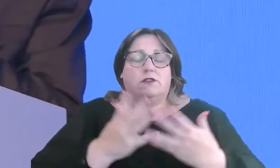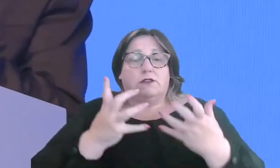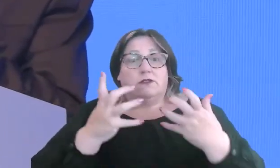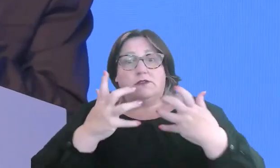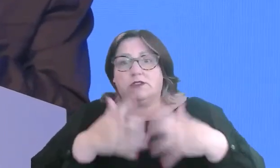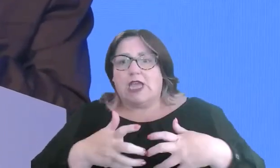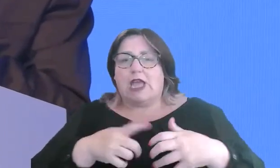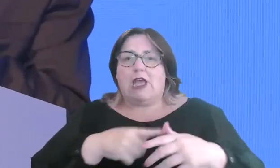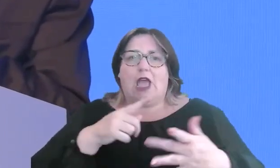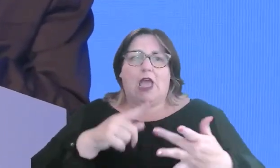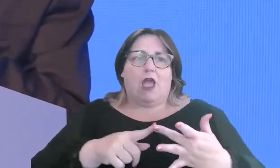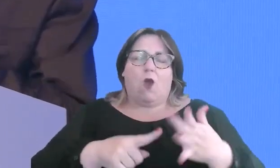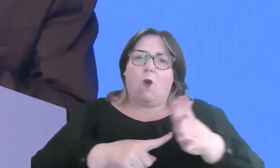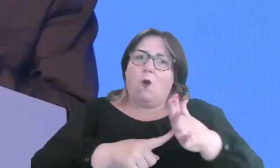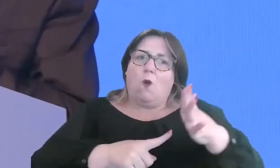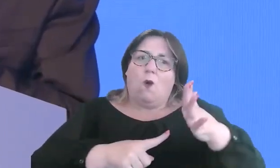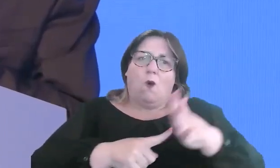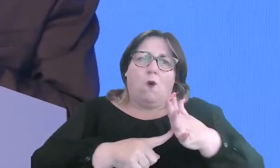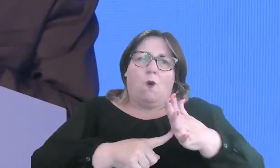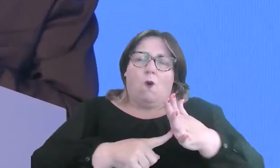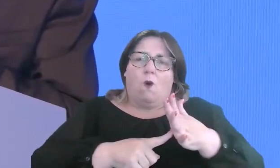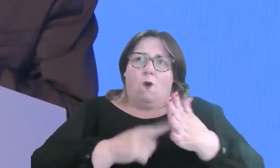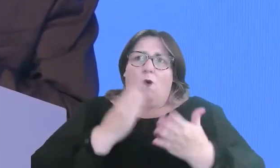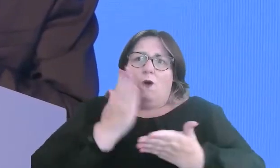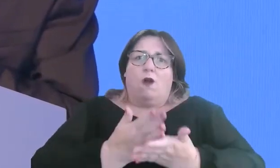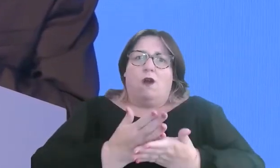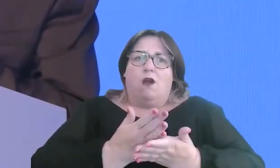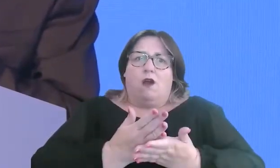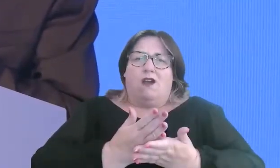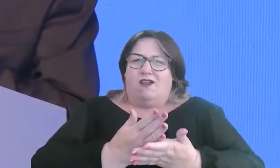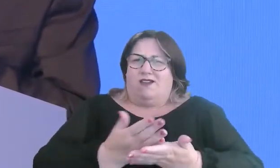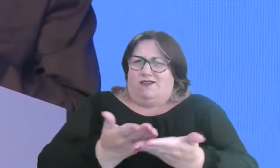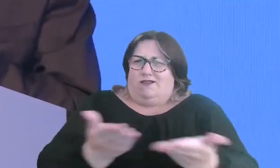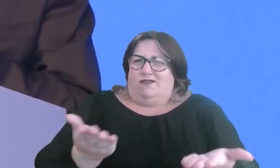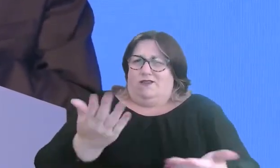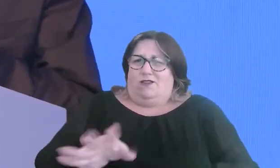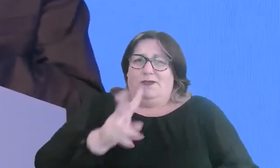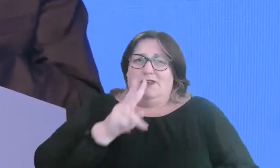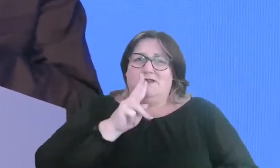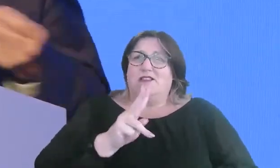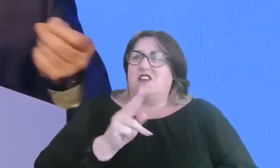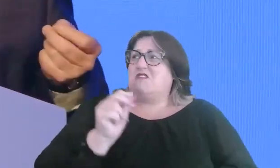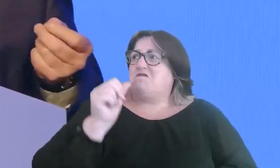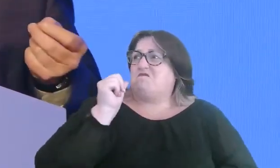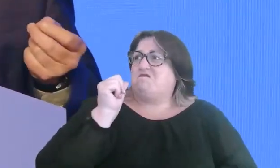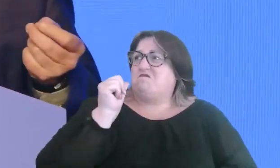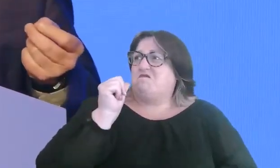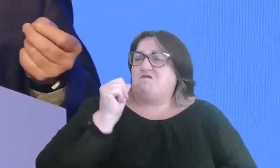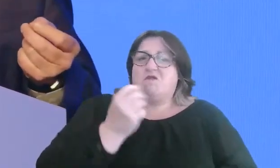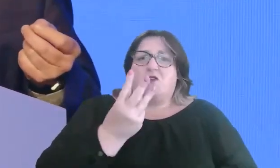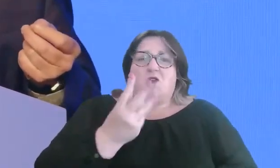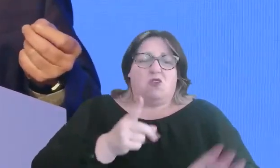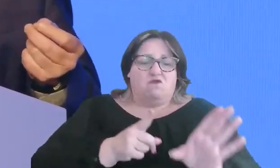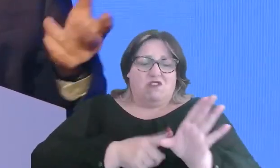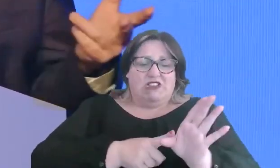absolutely central because, as you will perhaps have seen over the last 3 years or more, during this awful conflict